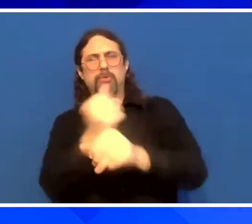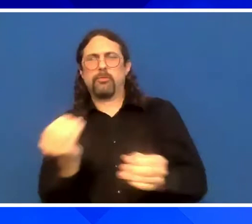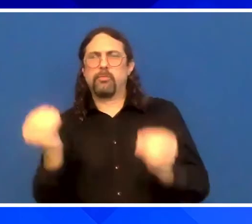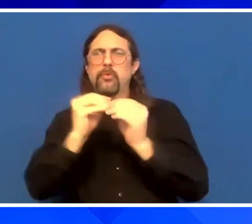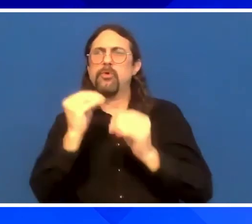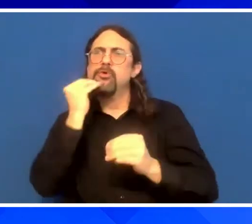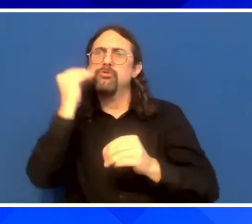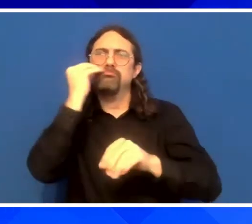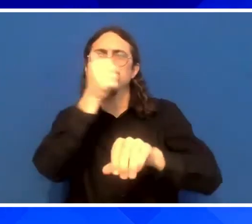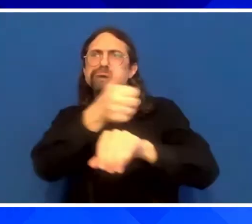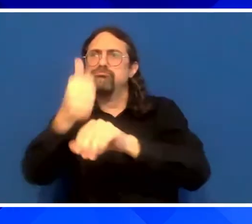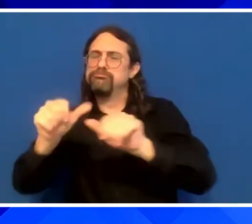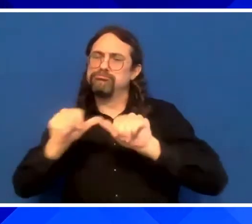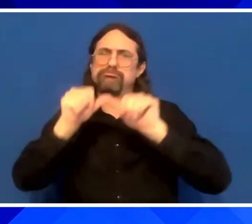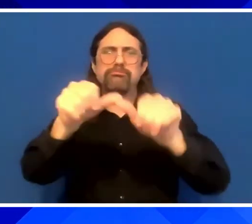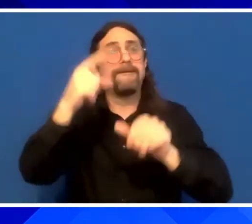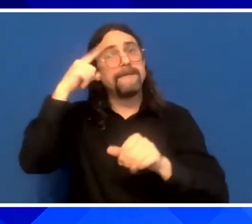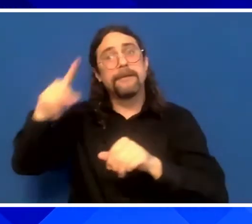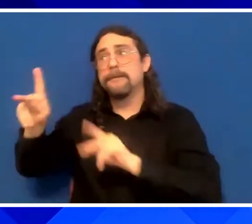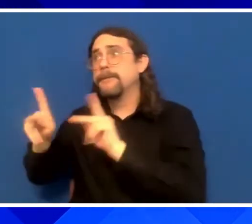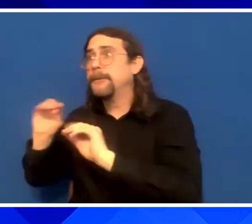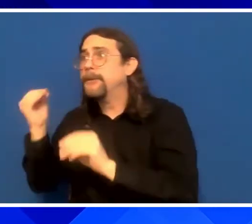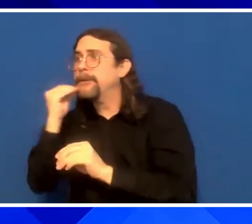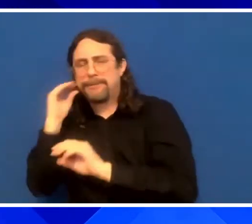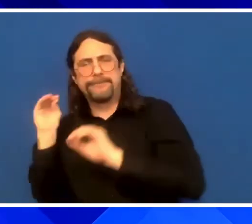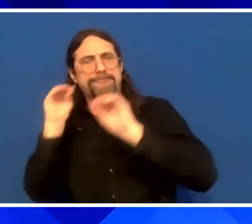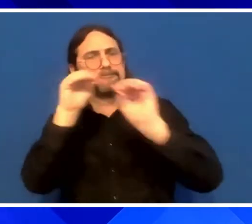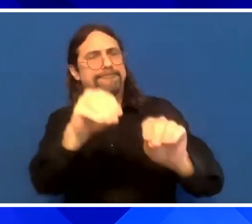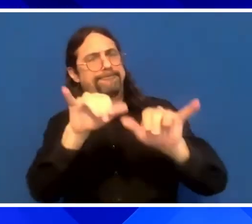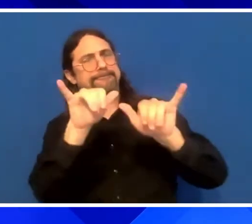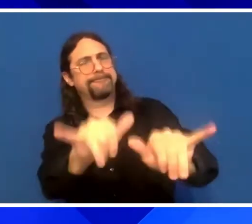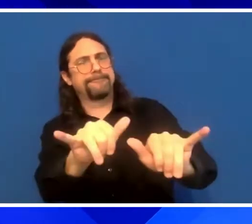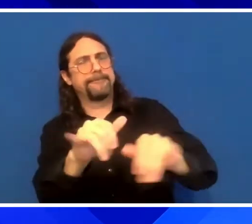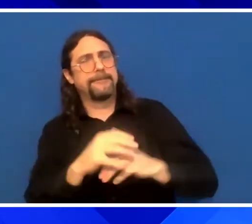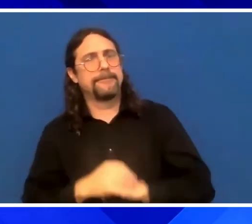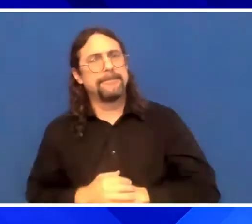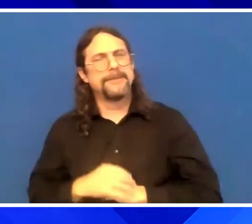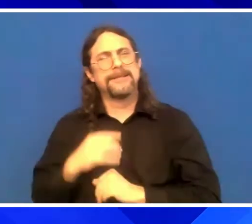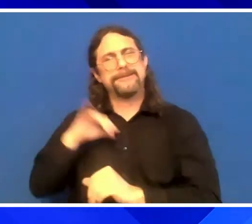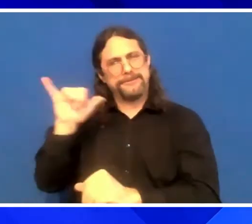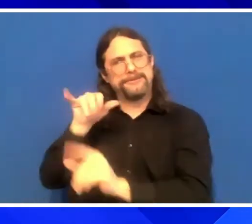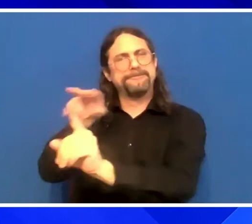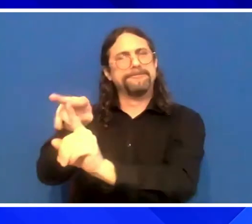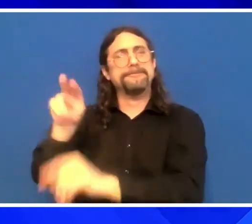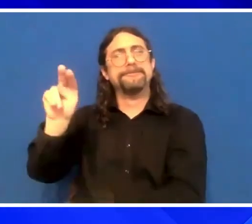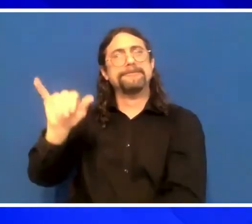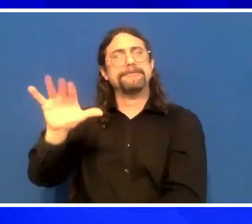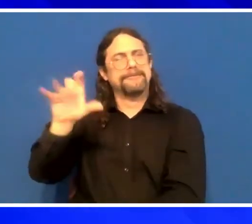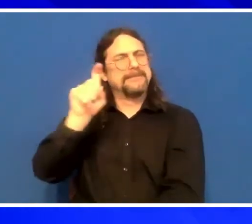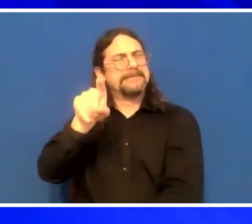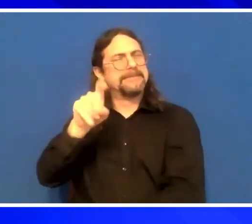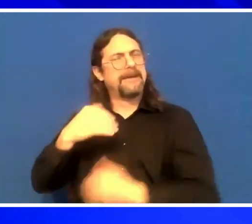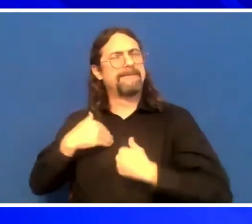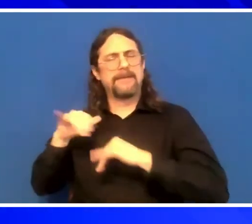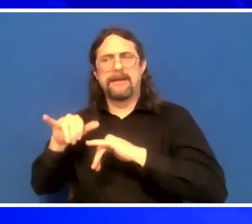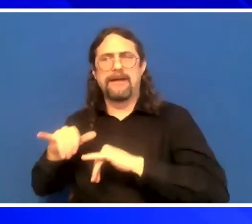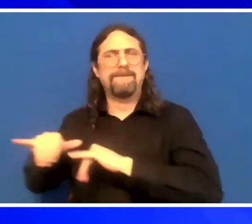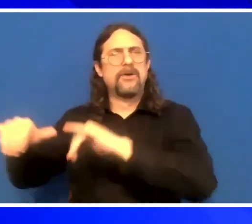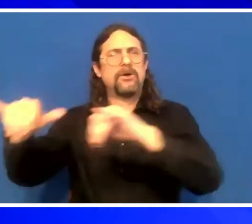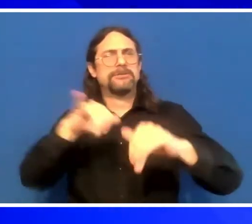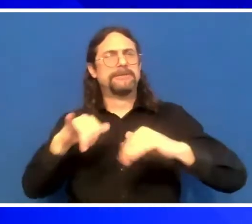money goes directly to communities and not to the special interests, small business thrive and parents can pay rent and buy school